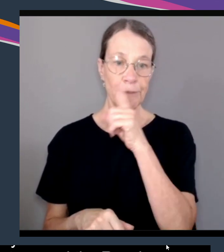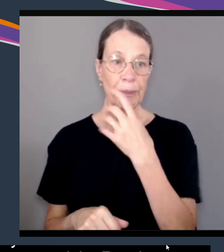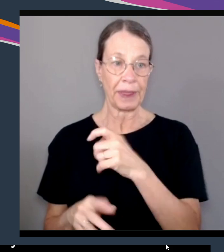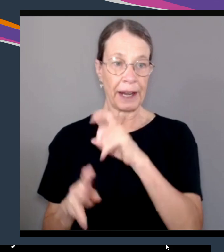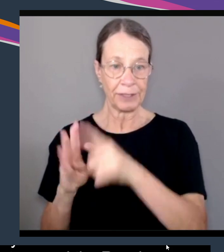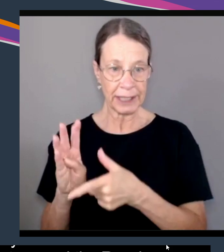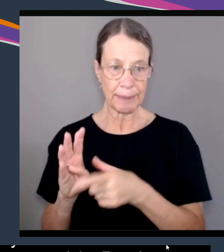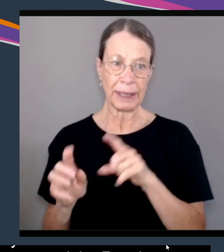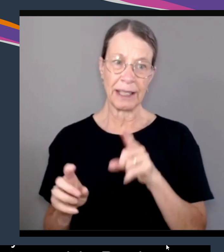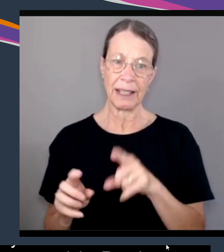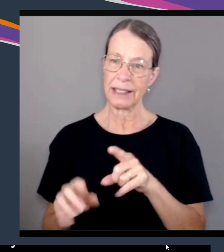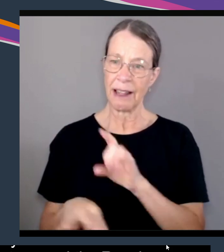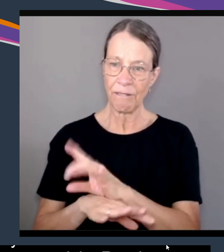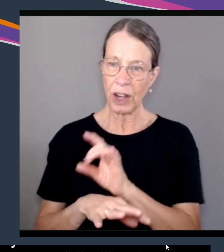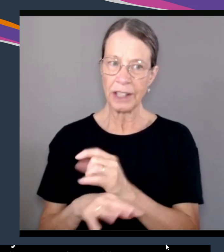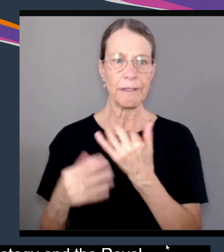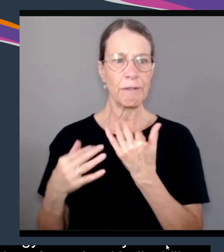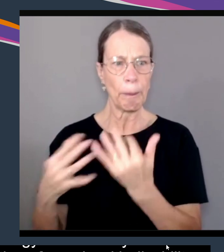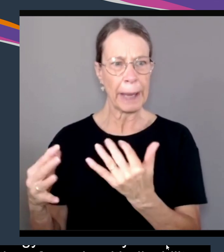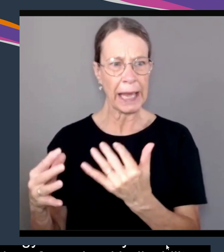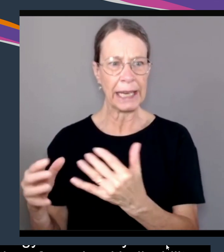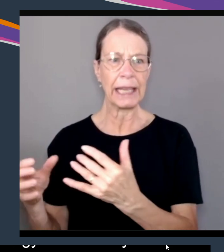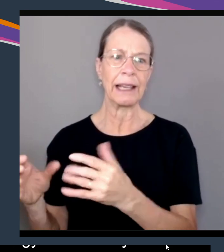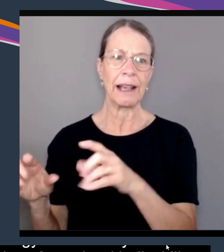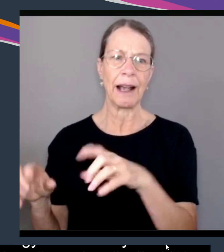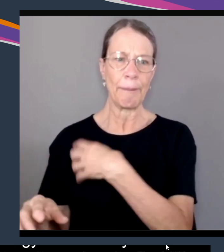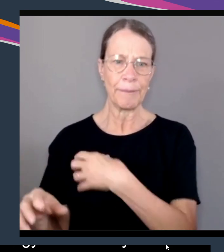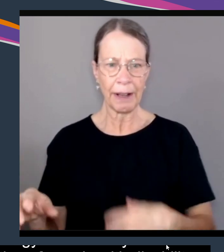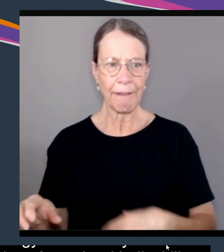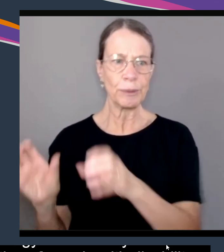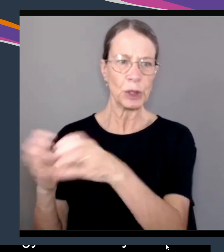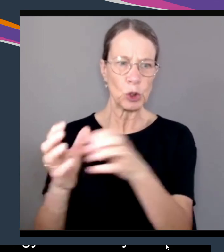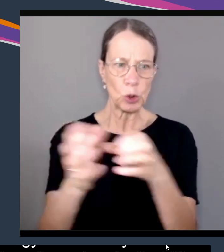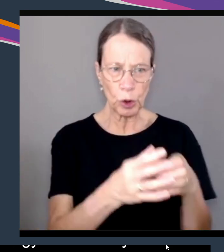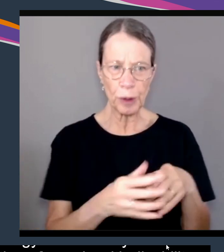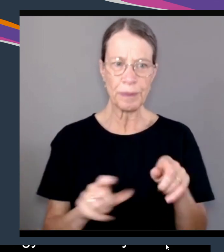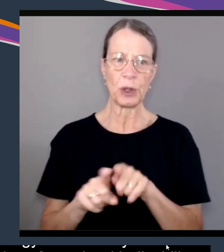he's advocated on Indigenous and disability rights at the United Nations.